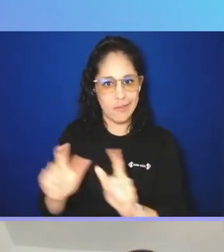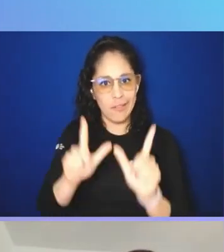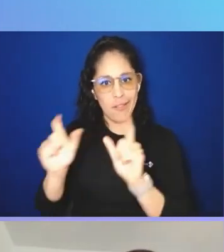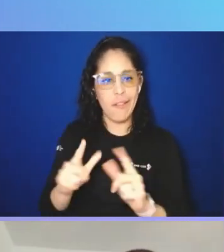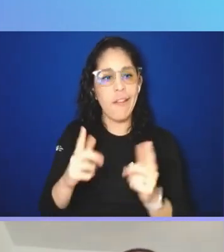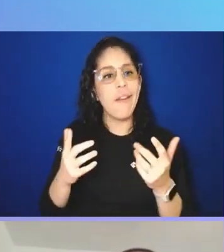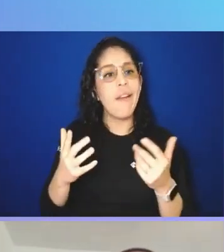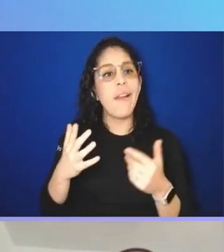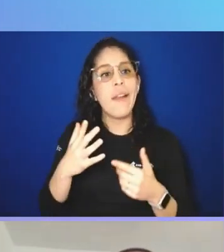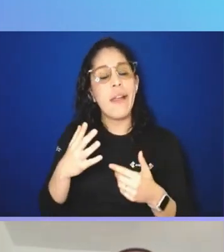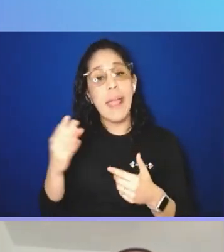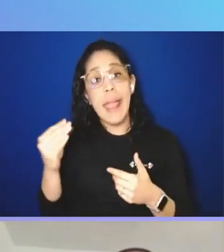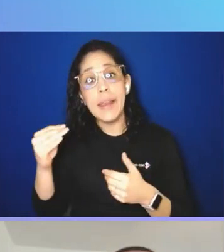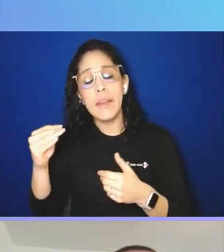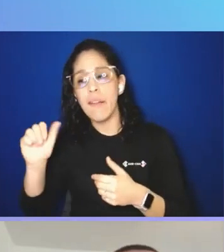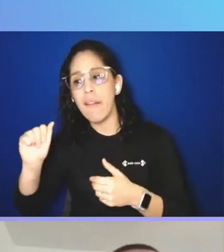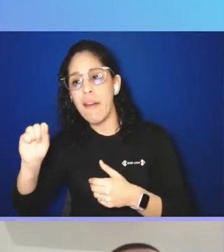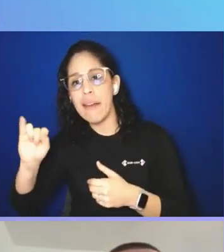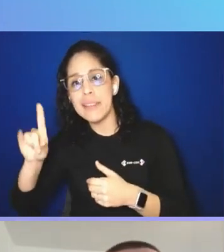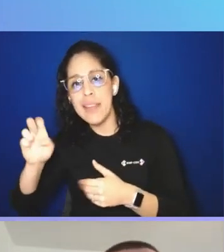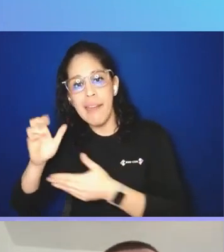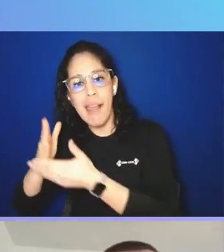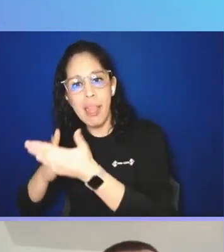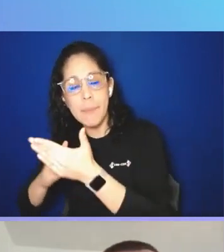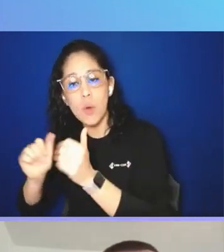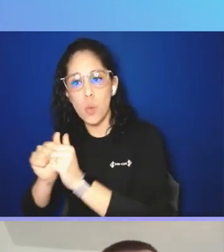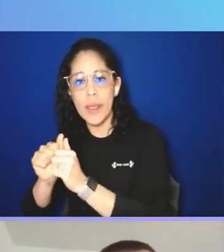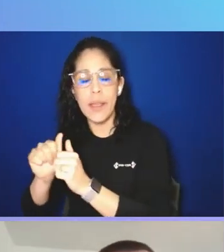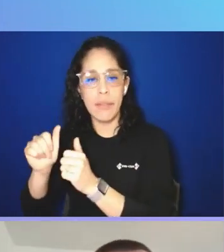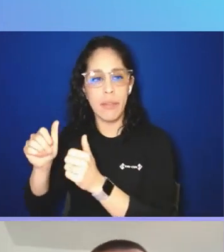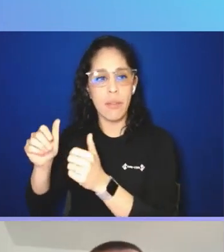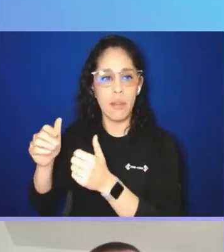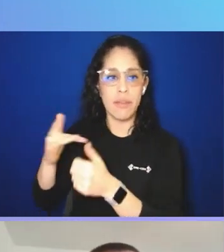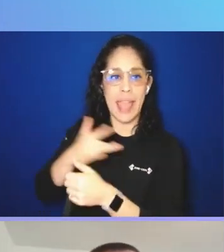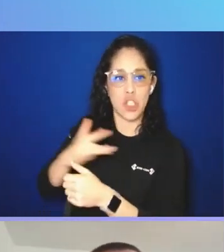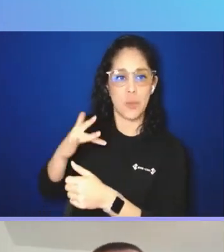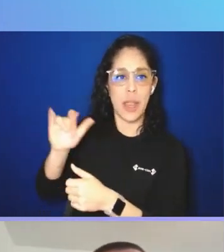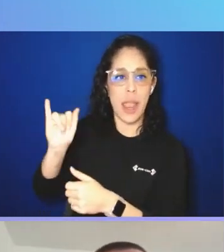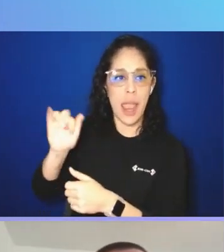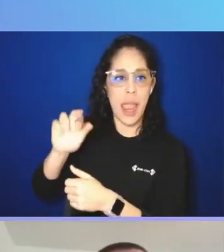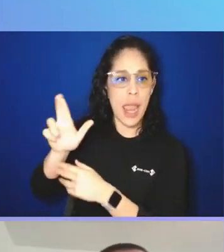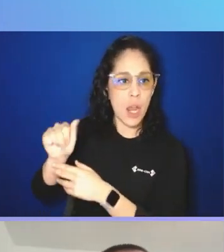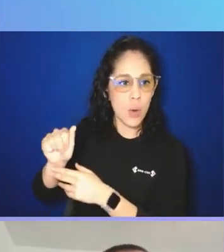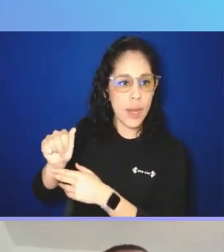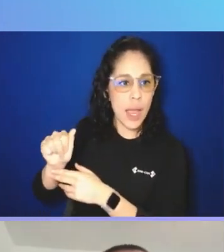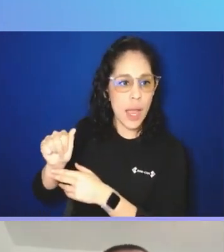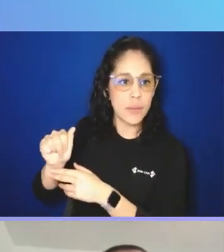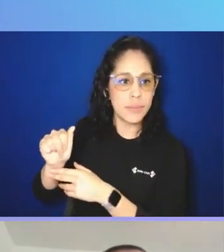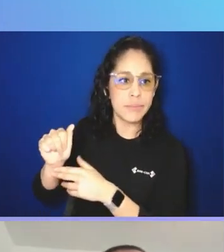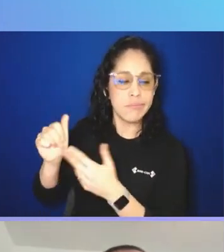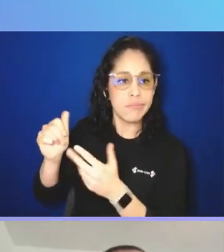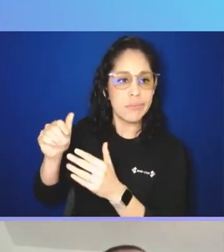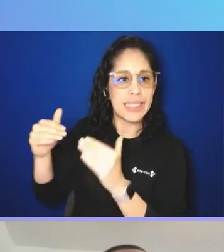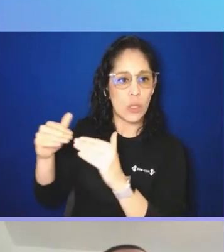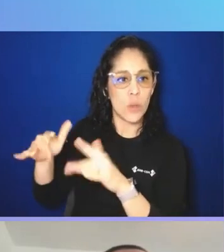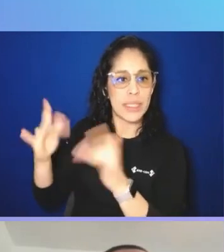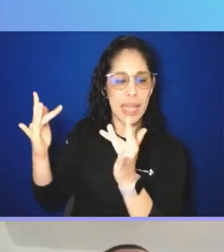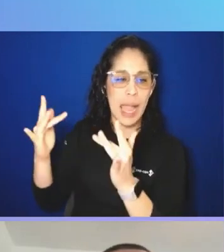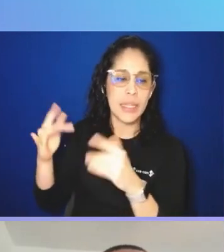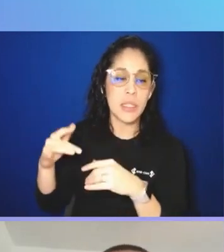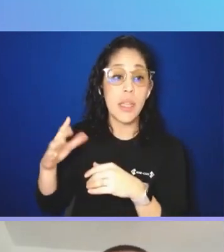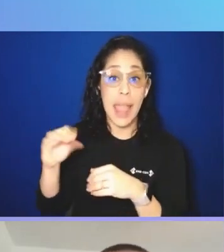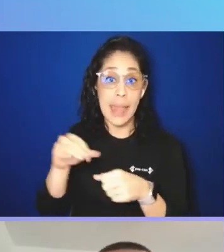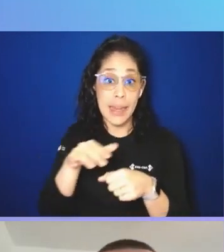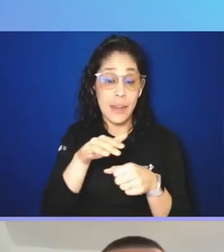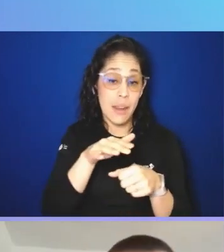element with the attribution ARIA live equals polite, which is equivalent to role status, and an ARIA label